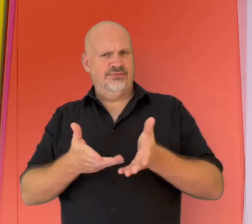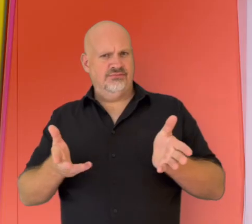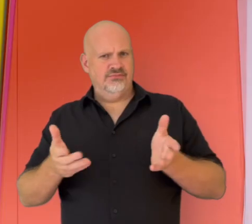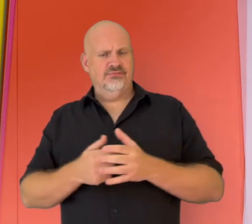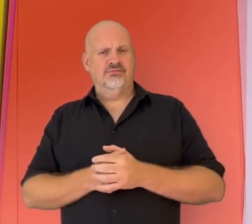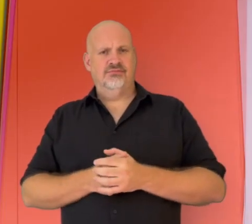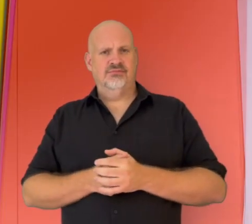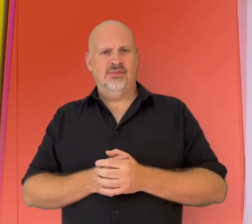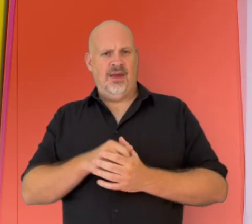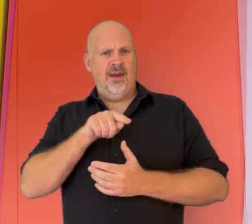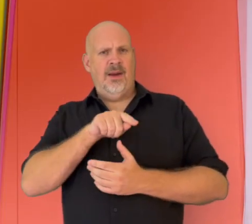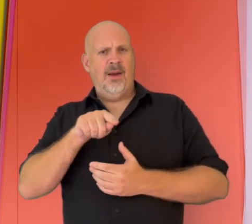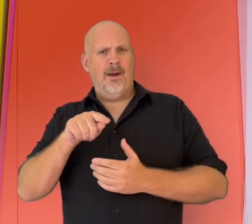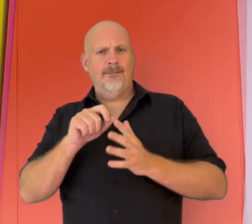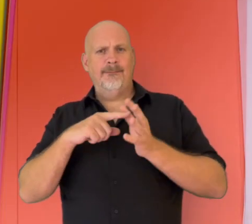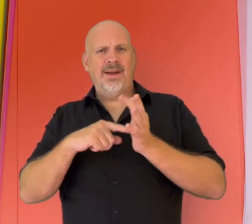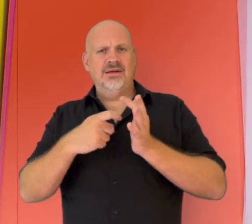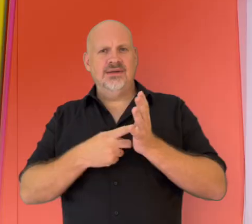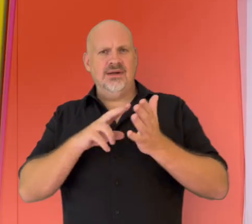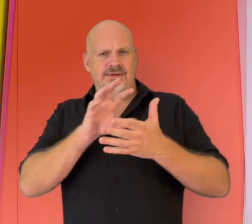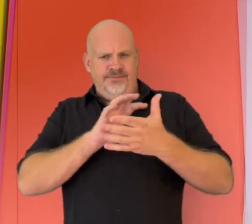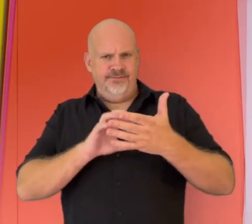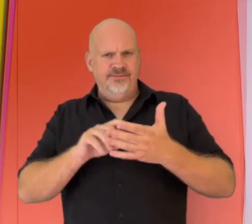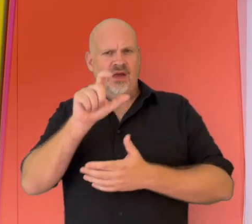scales of pattern and different colours,